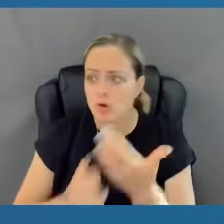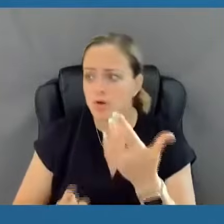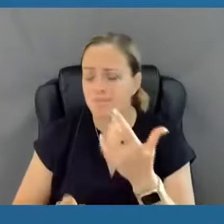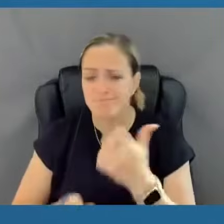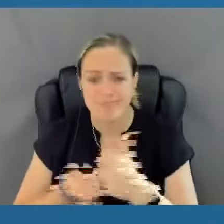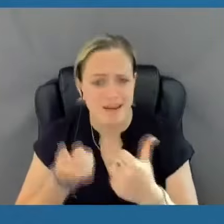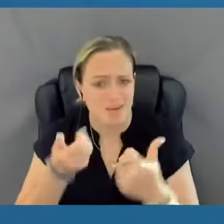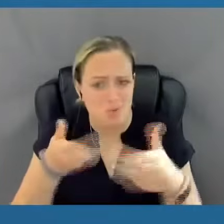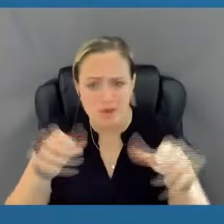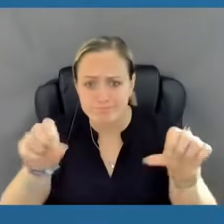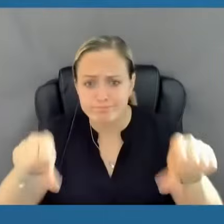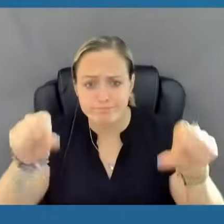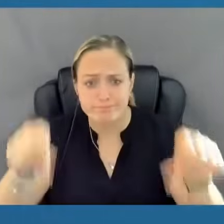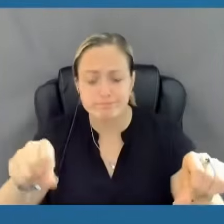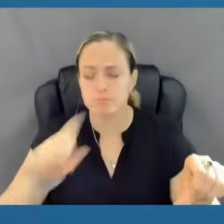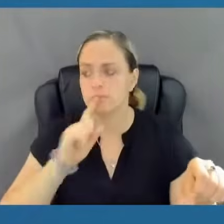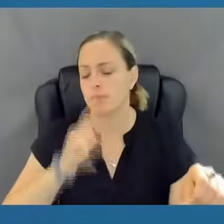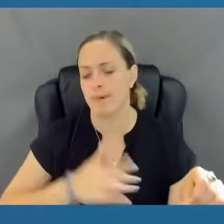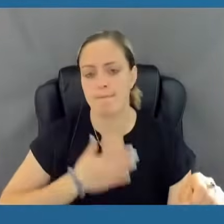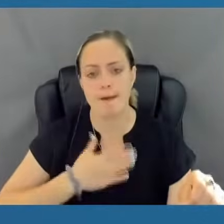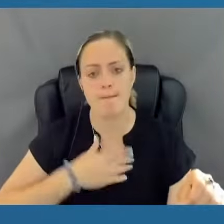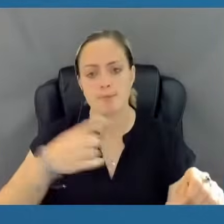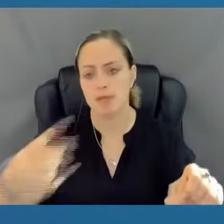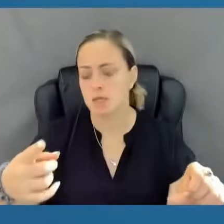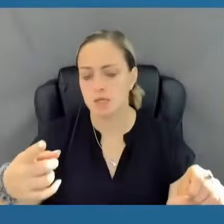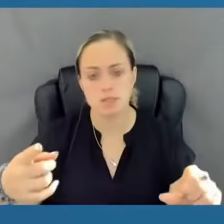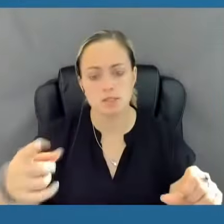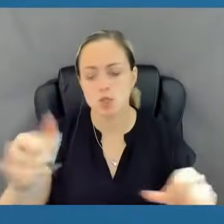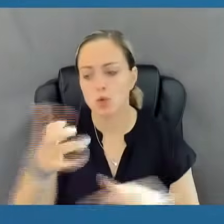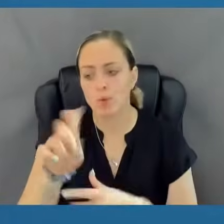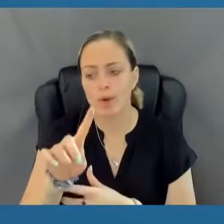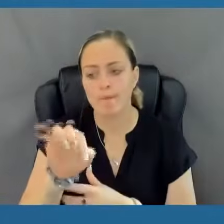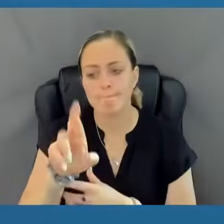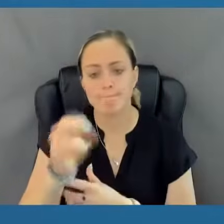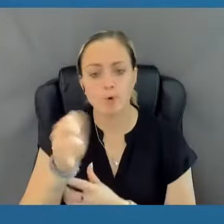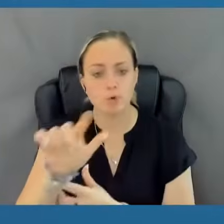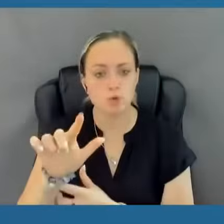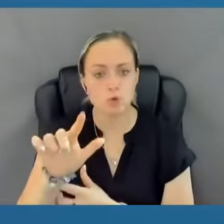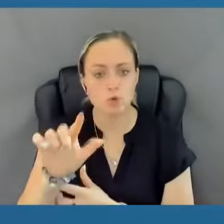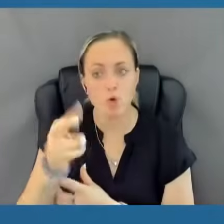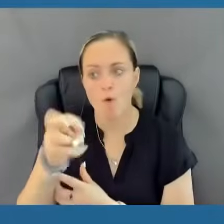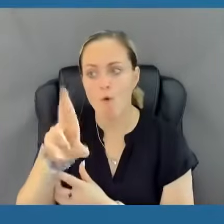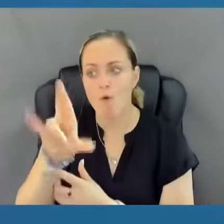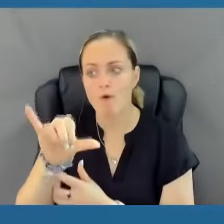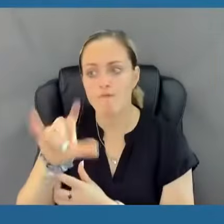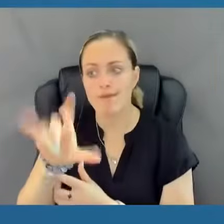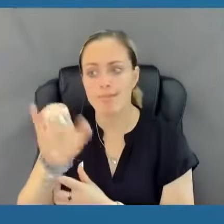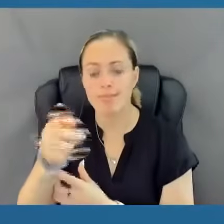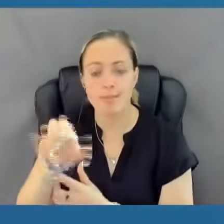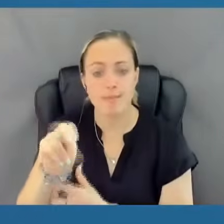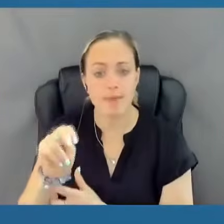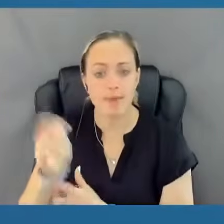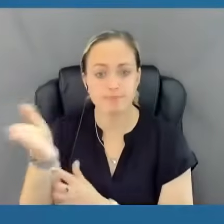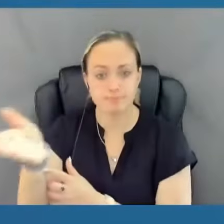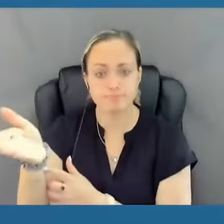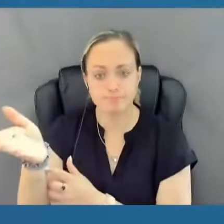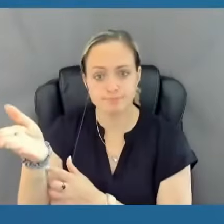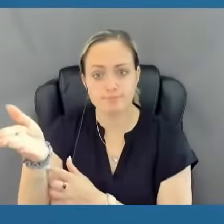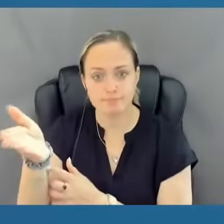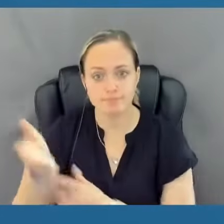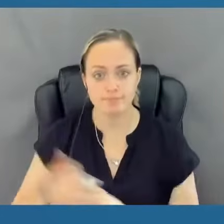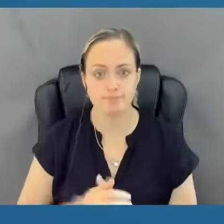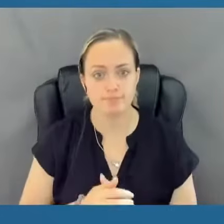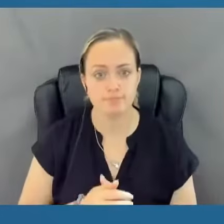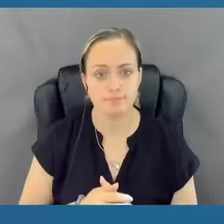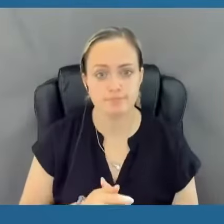can. And I'm so glad he's the Grand Marshal, Harley Lipman. Come here, Harley. This is